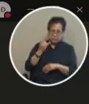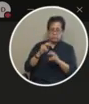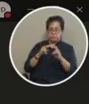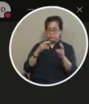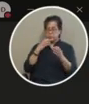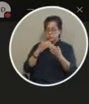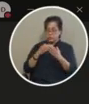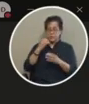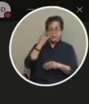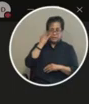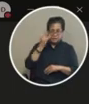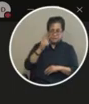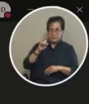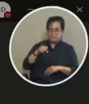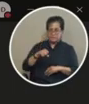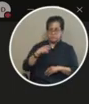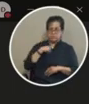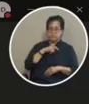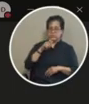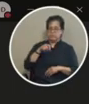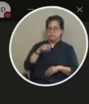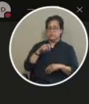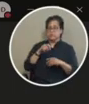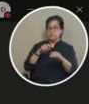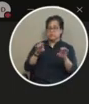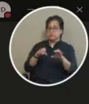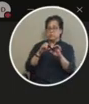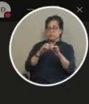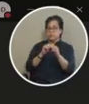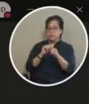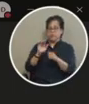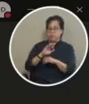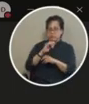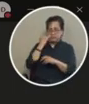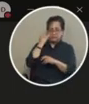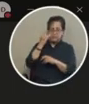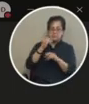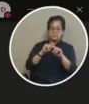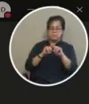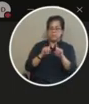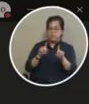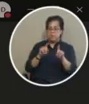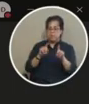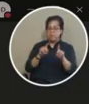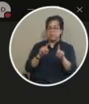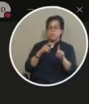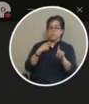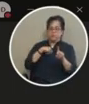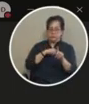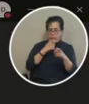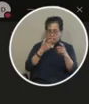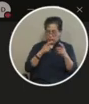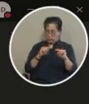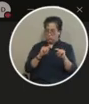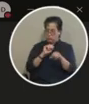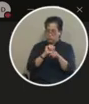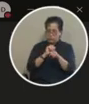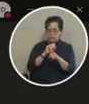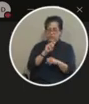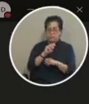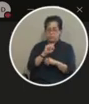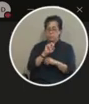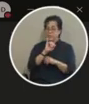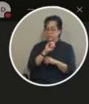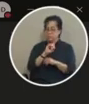good ideas and things that we need to grow on those concepts. And just so you know, they are being worked. I think Mario's being very careful